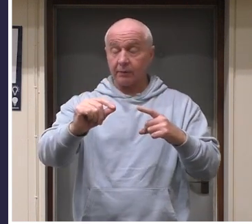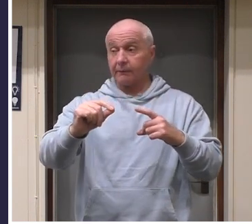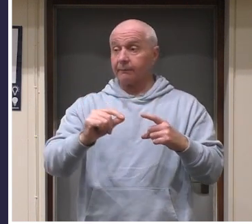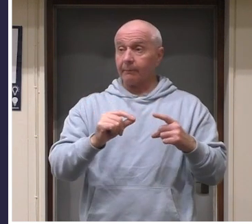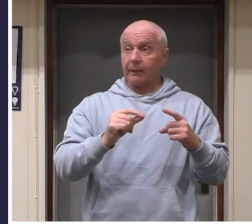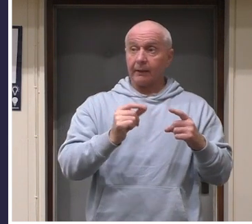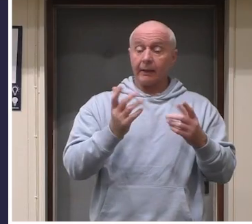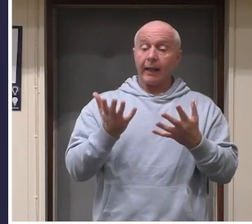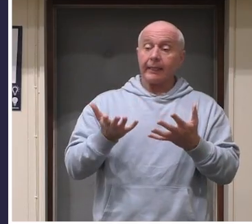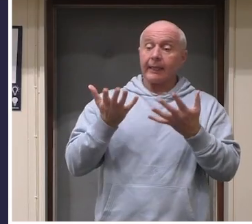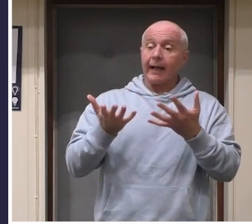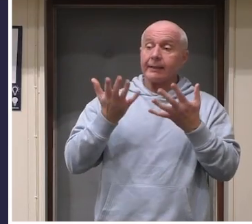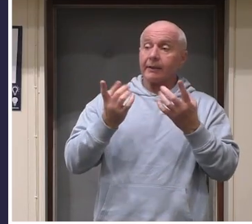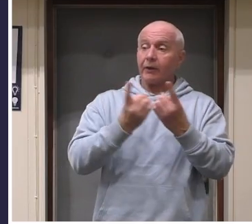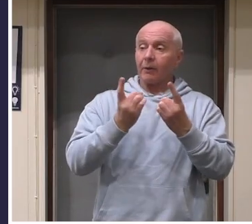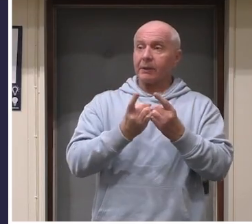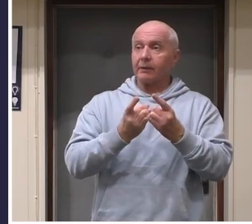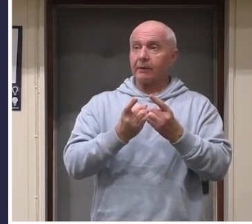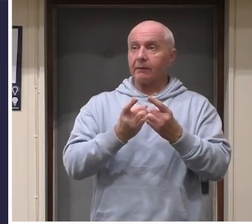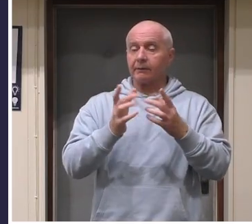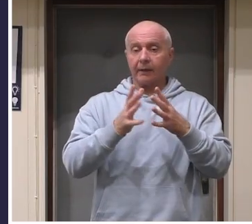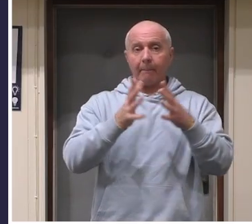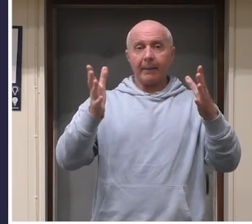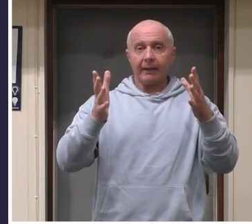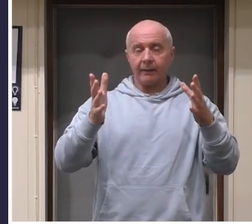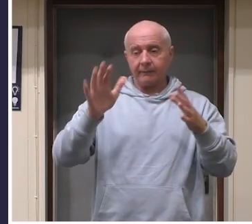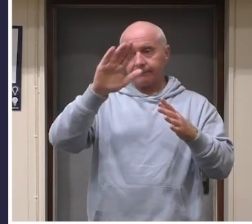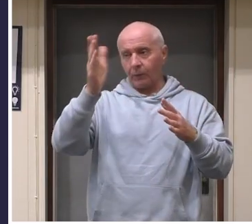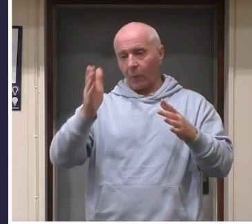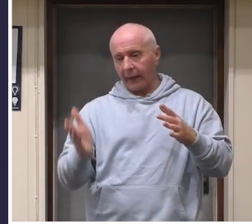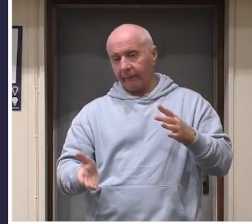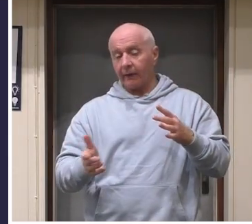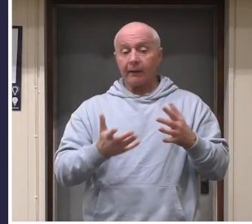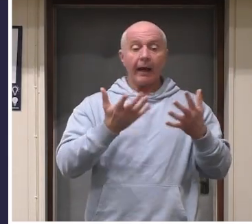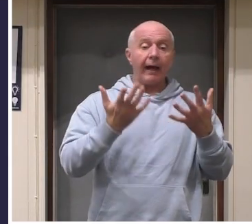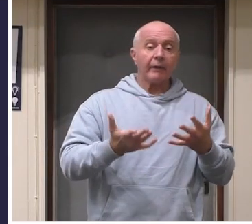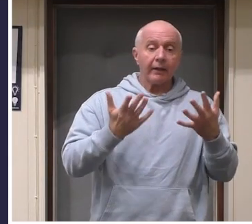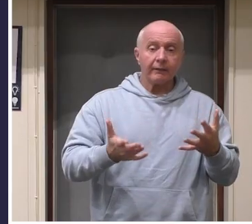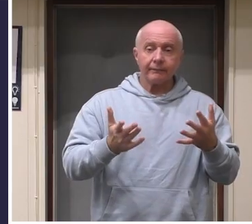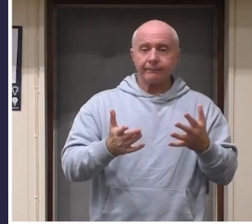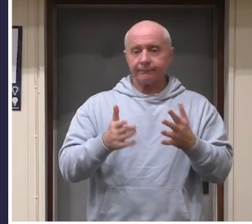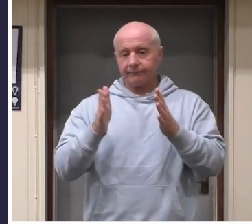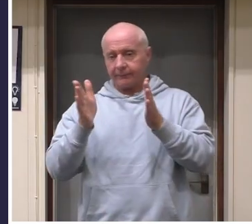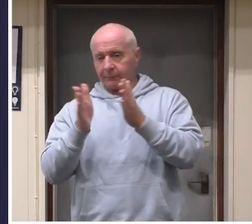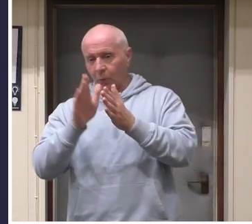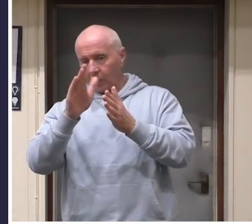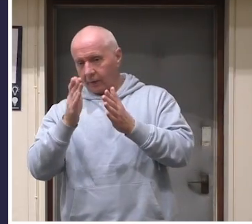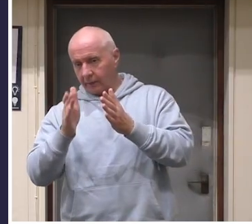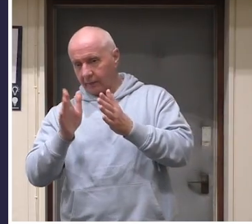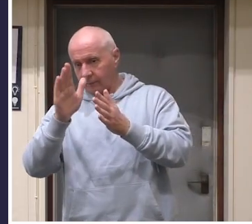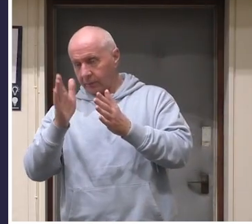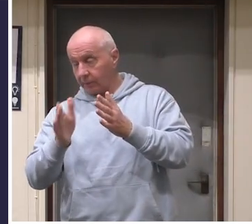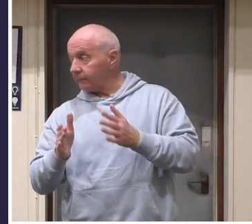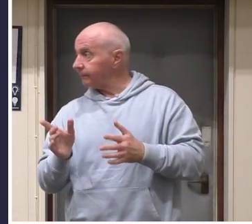the object, the larger is the wavelength that's associated with it. The heavier it is, the smaller it is. In